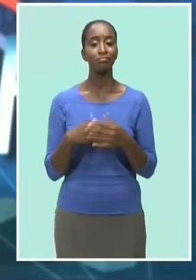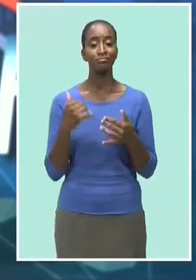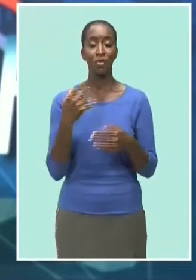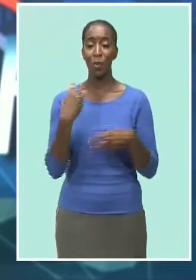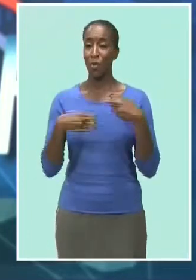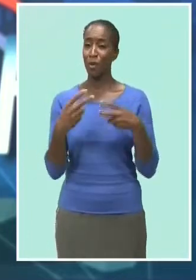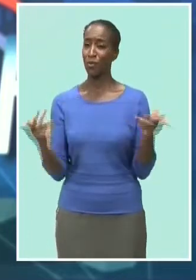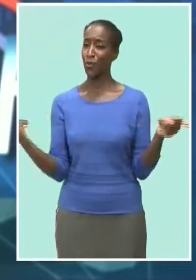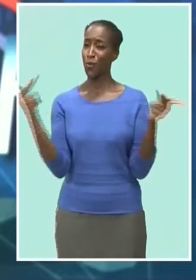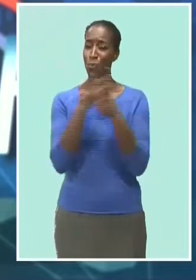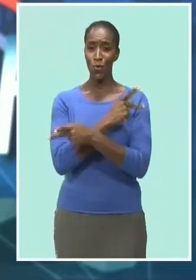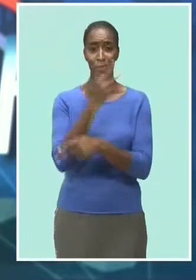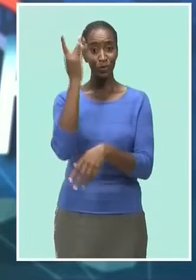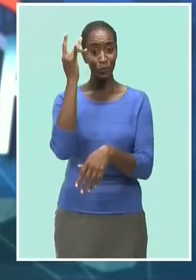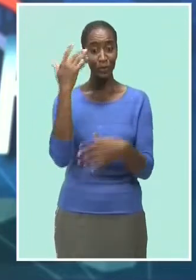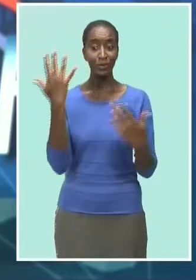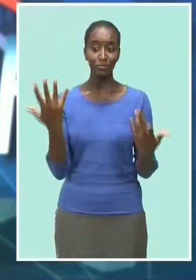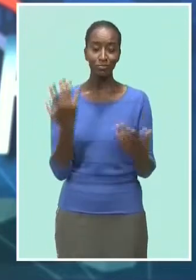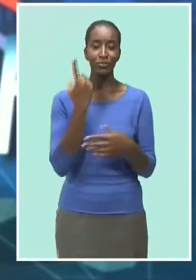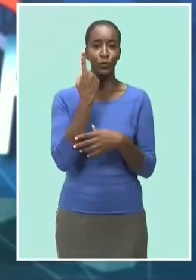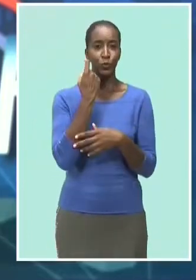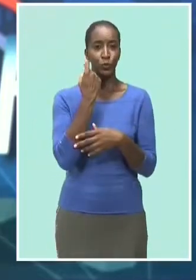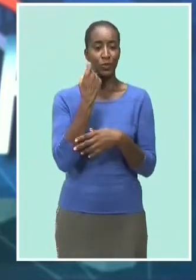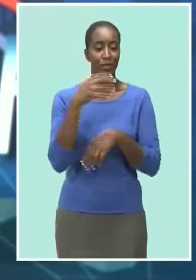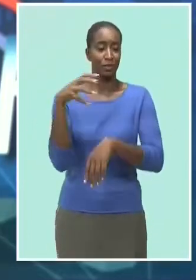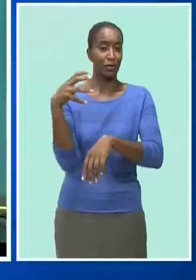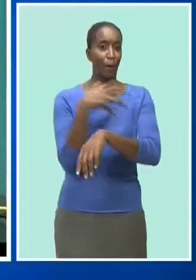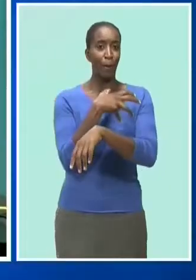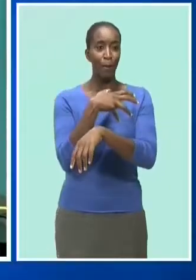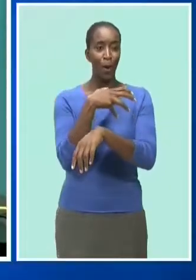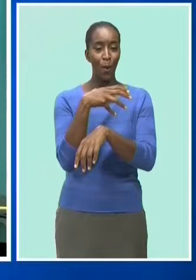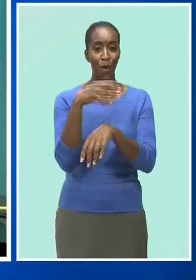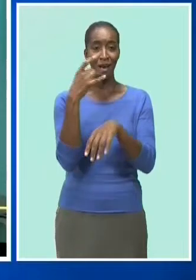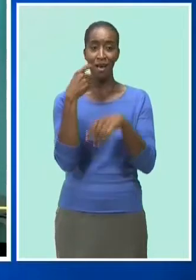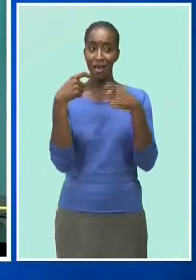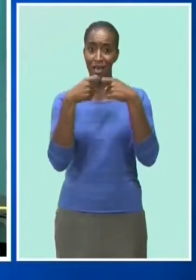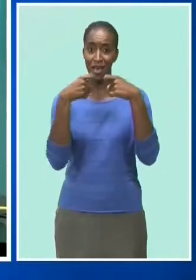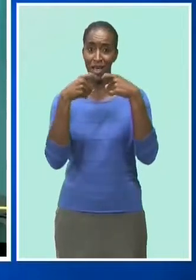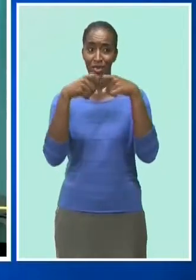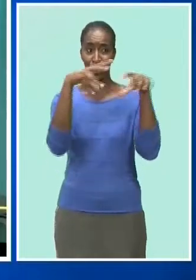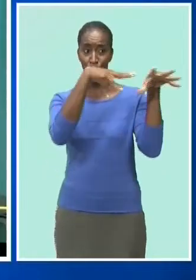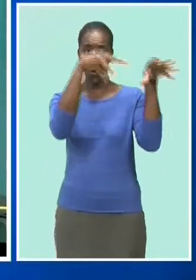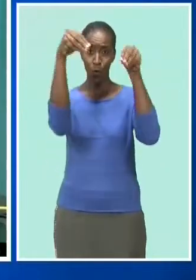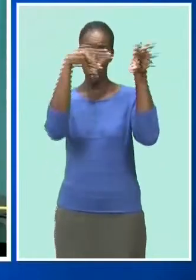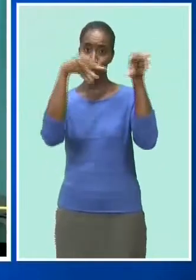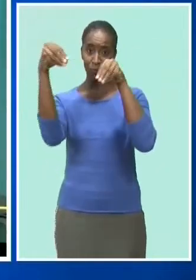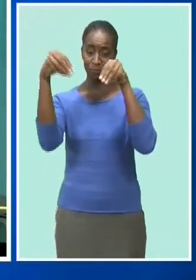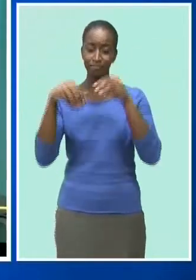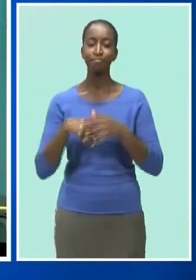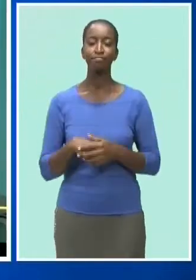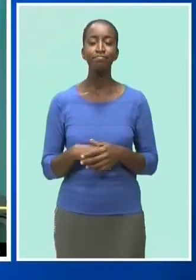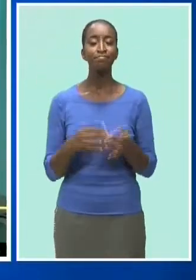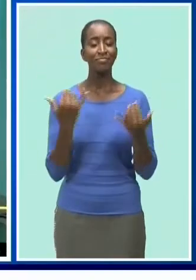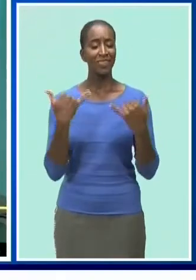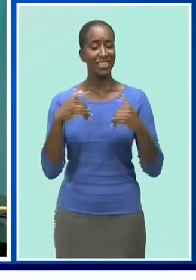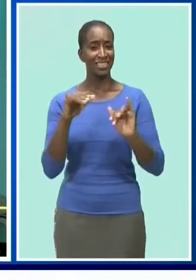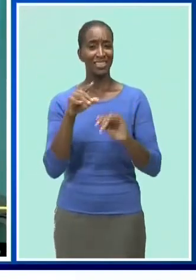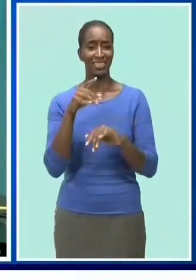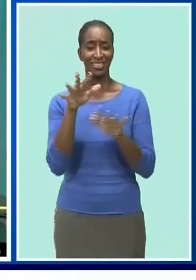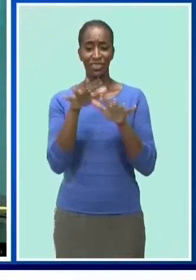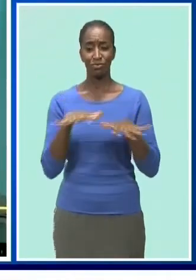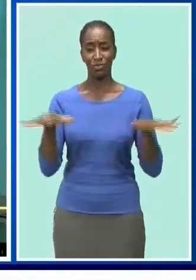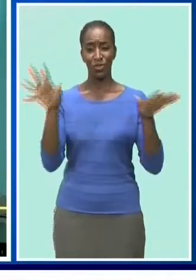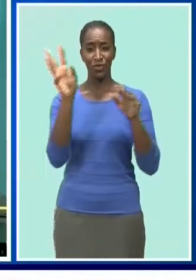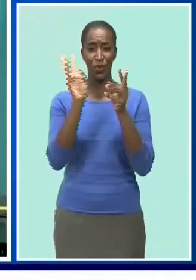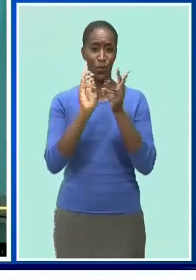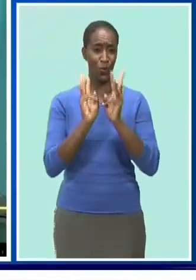exacerbated by the recent power outage. We are still definitely dealing with a drought situation. Our reservoir levels for the